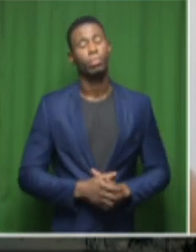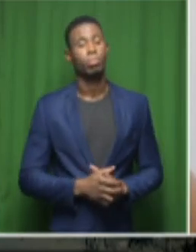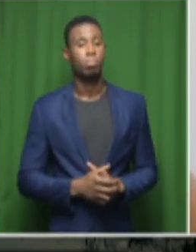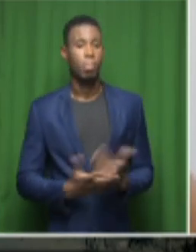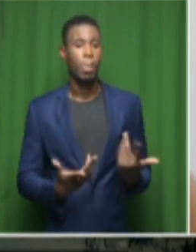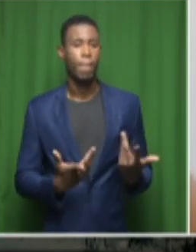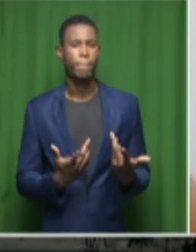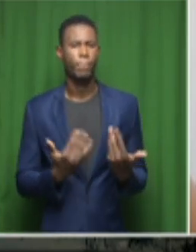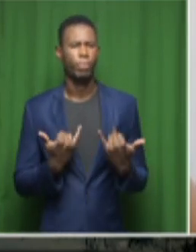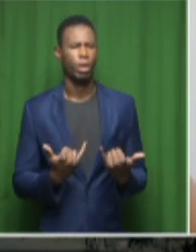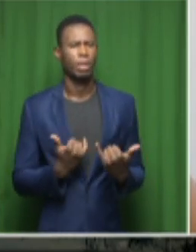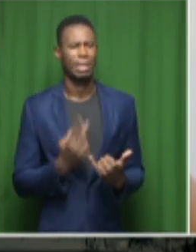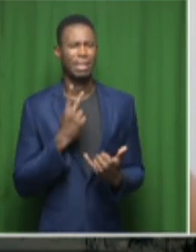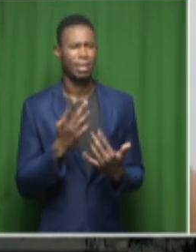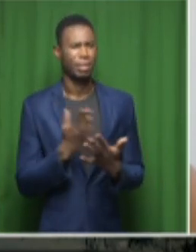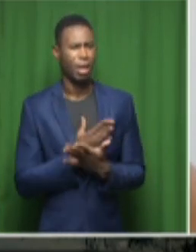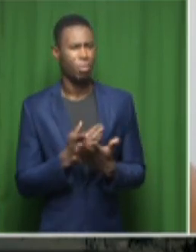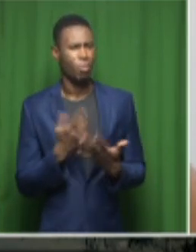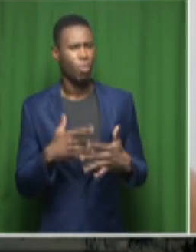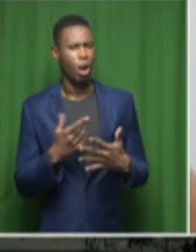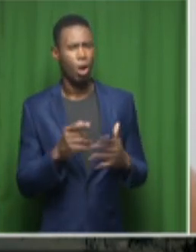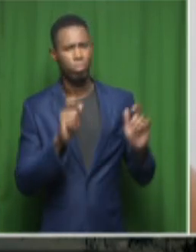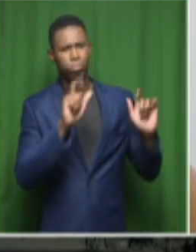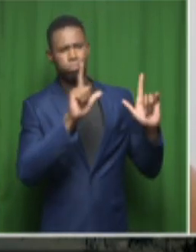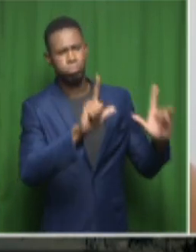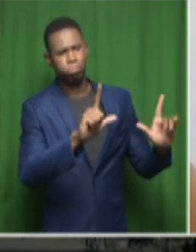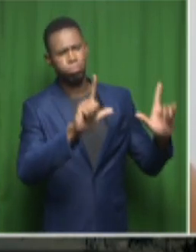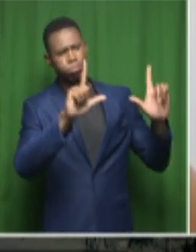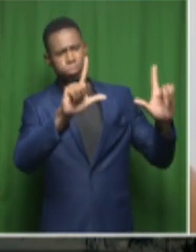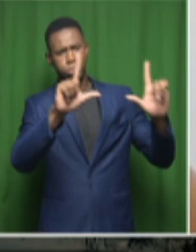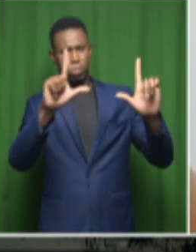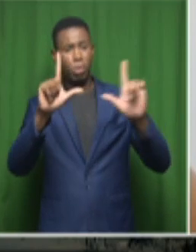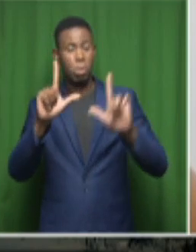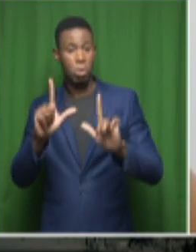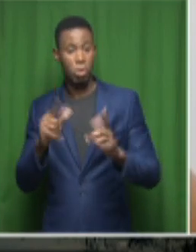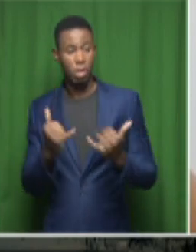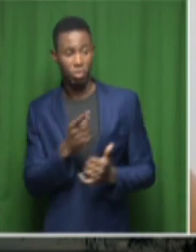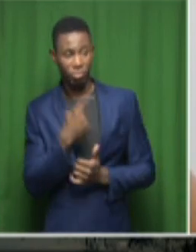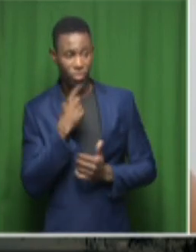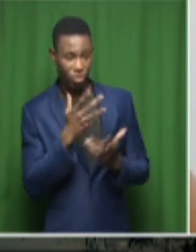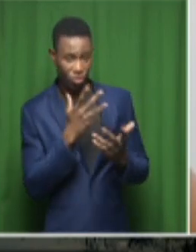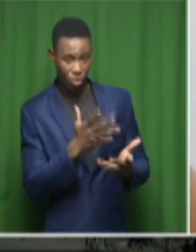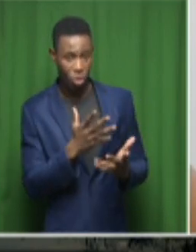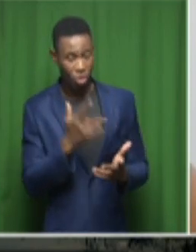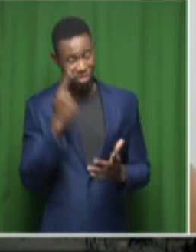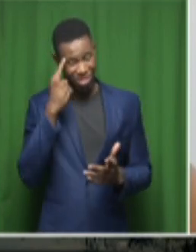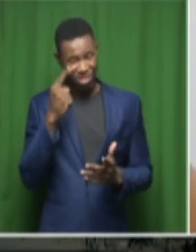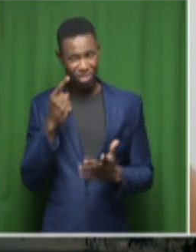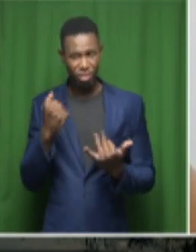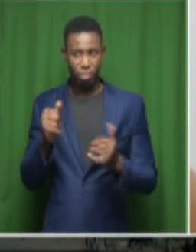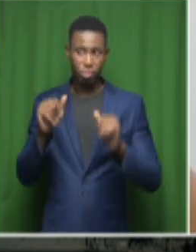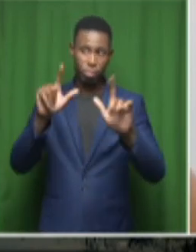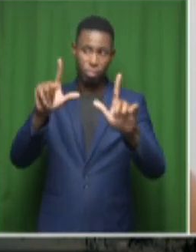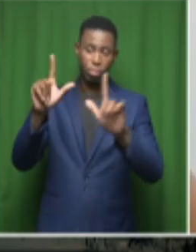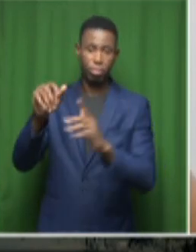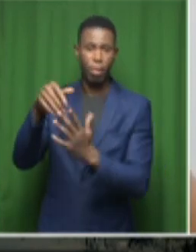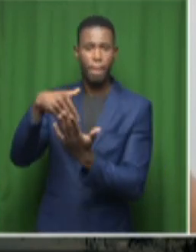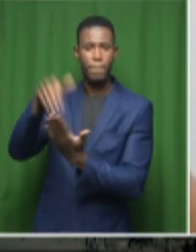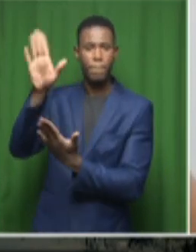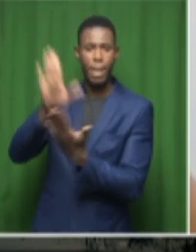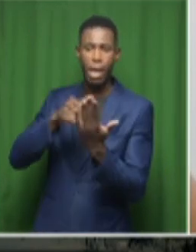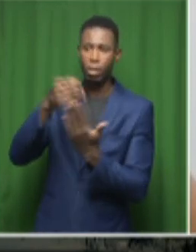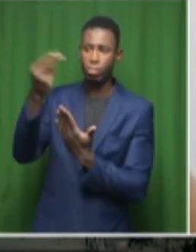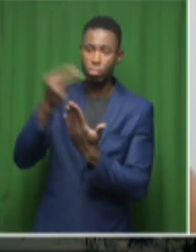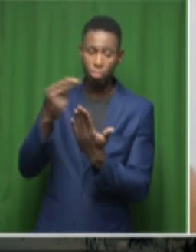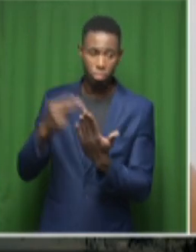some of the works, do you think that what we've just said is reflected in some of the paintings or in some of the